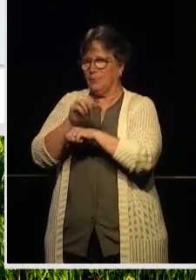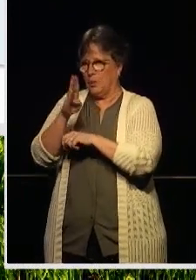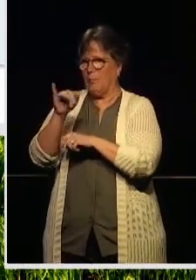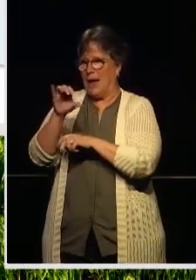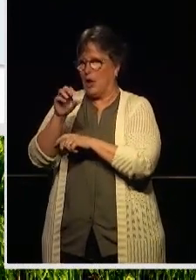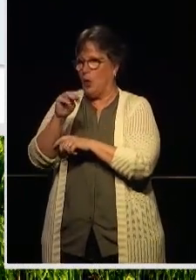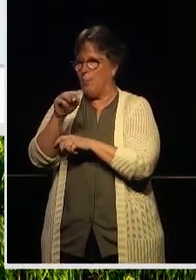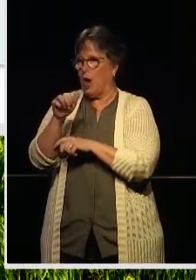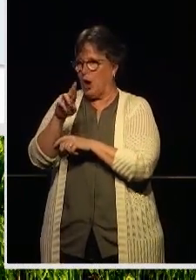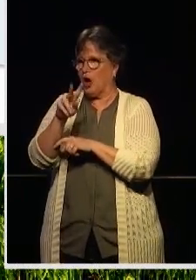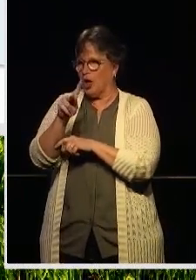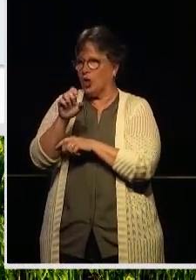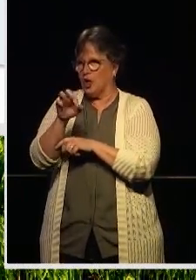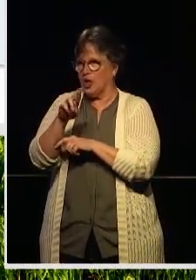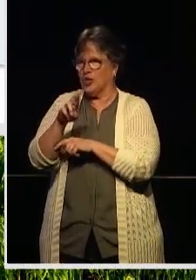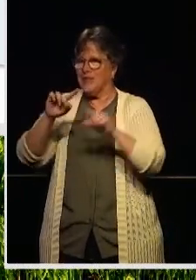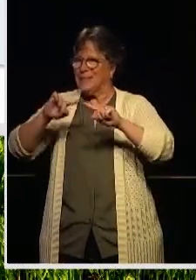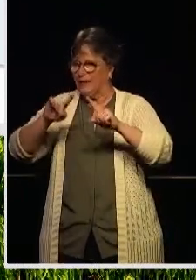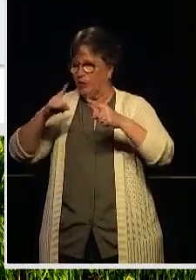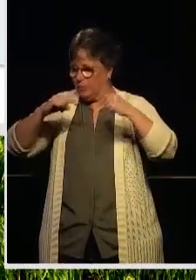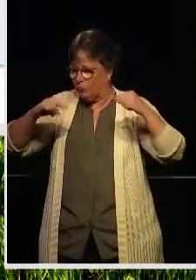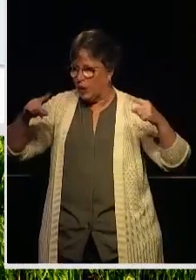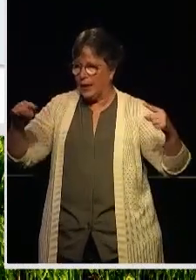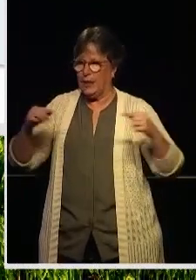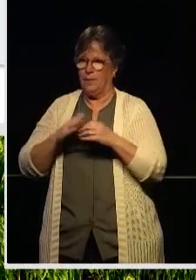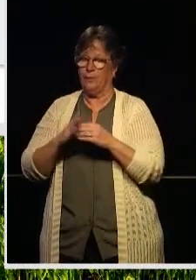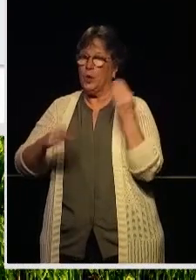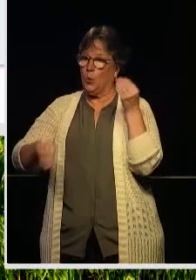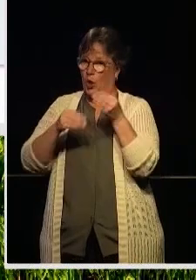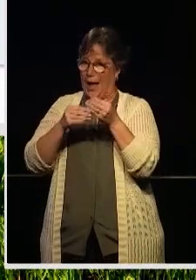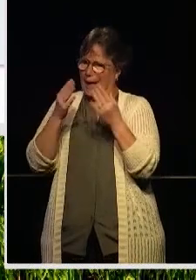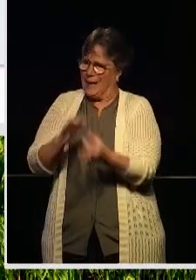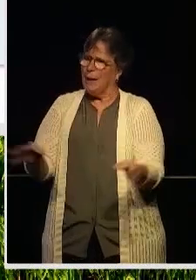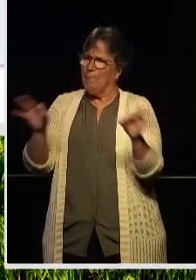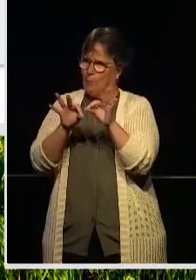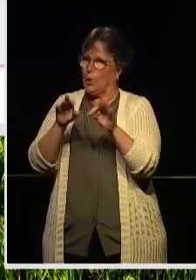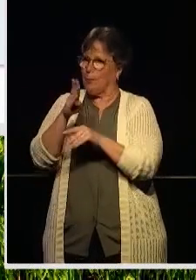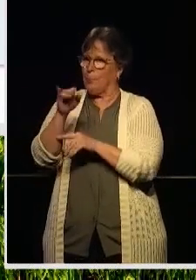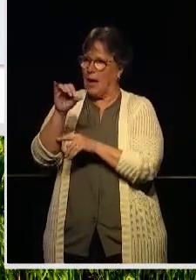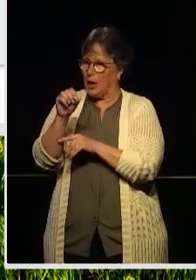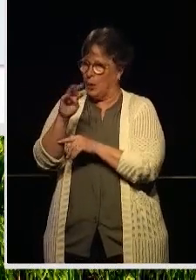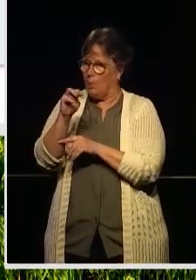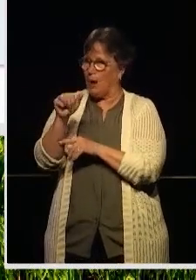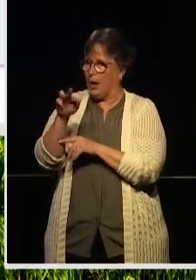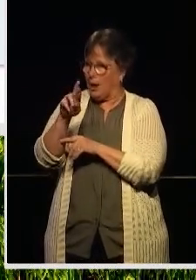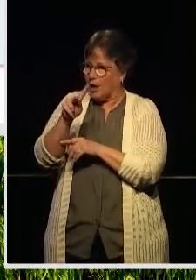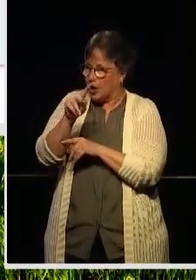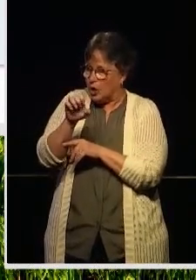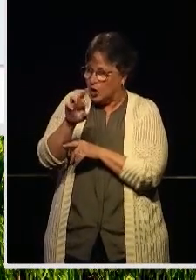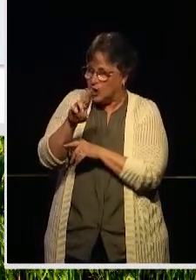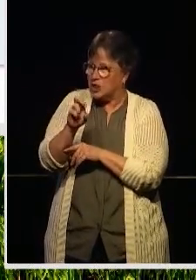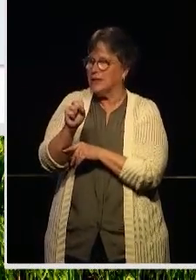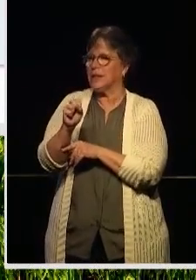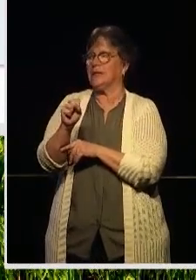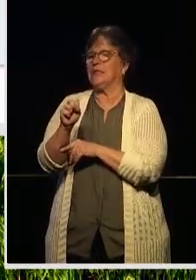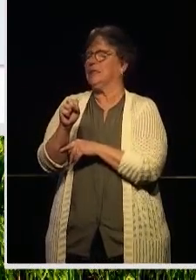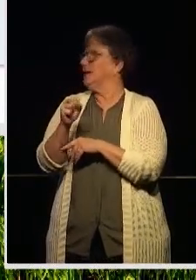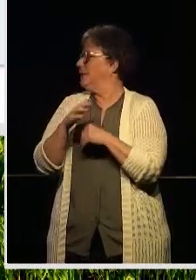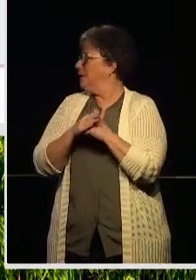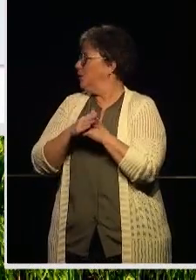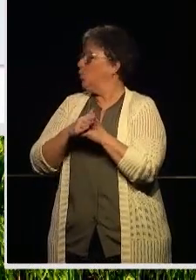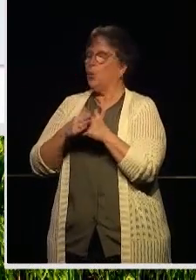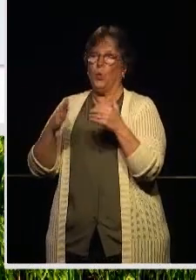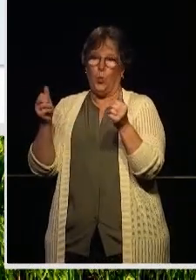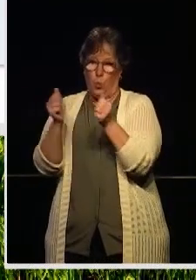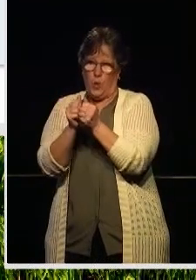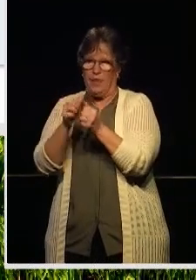VASAT is just the beginning, and we're adding key important biomarkers in the dairy sector like LDH, antibiotic